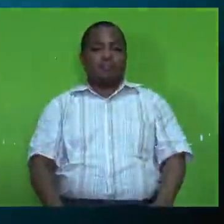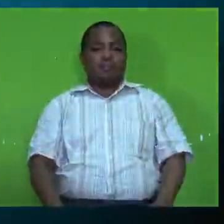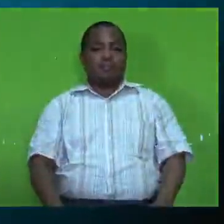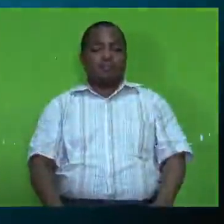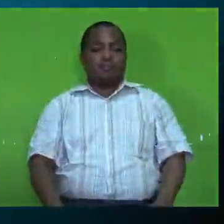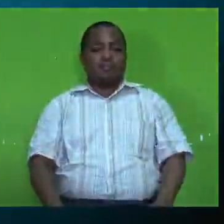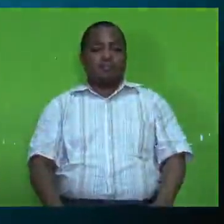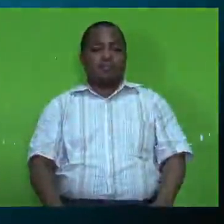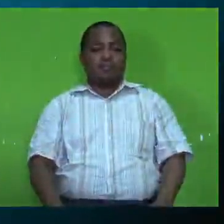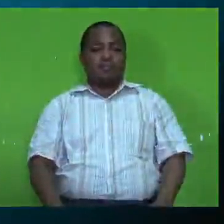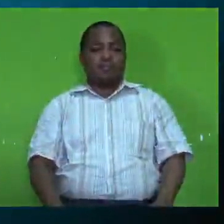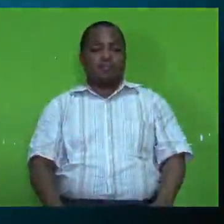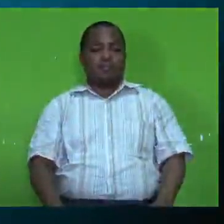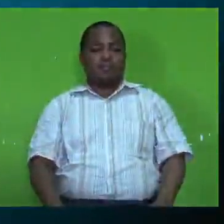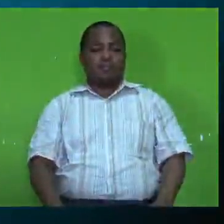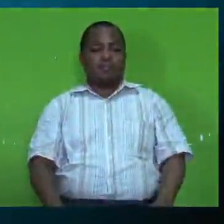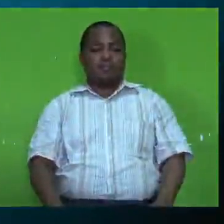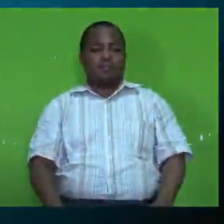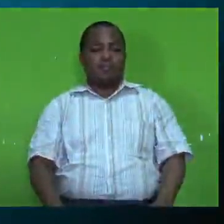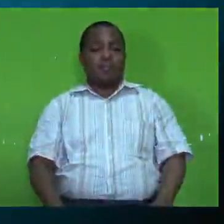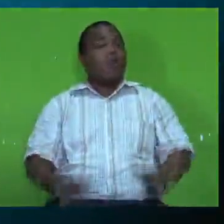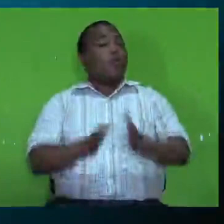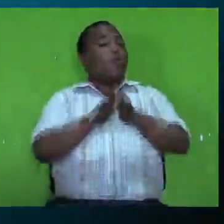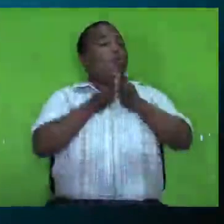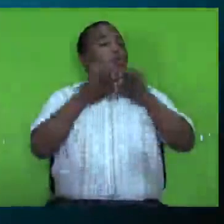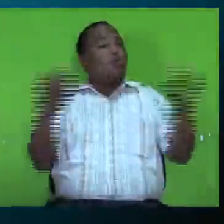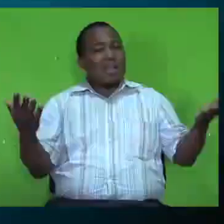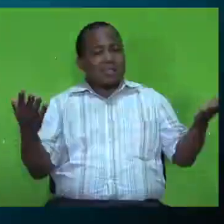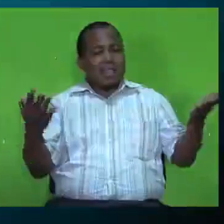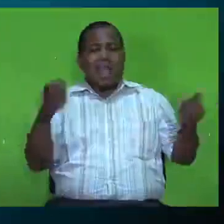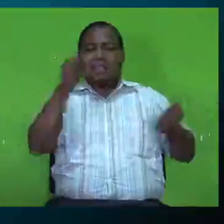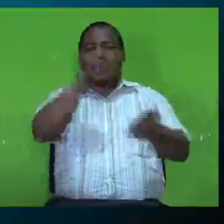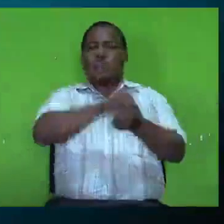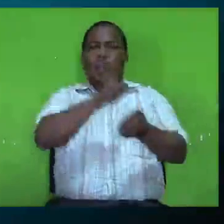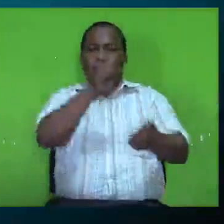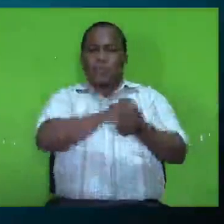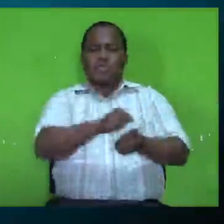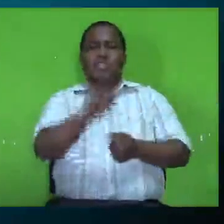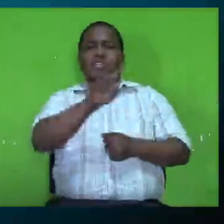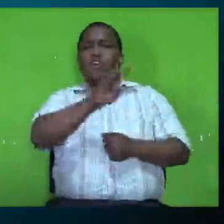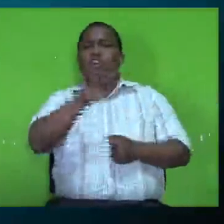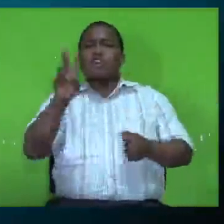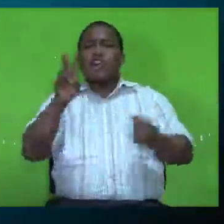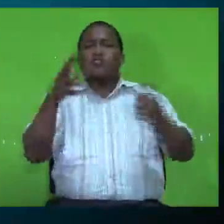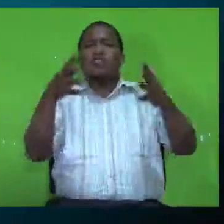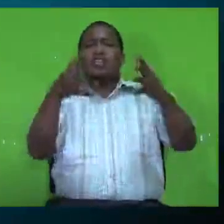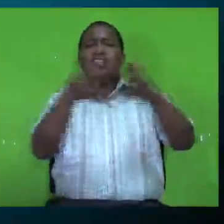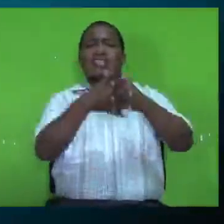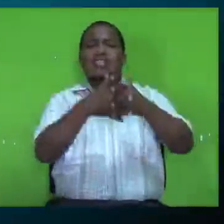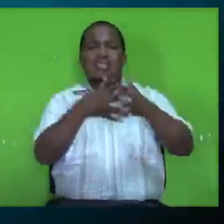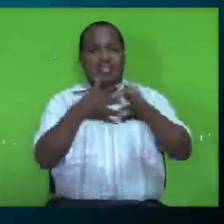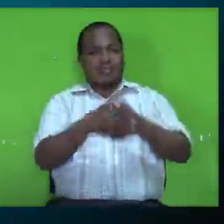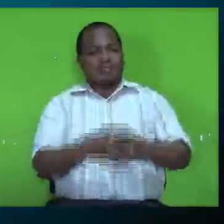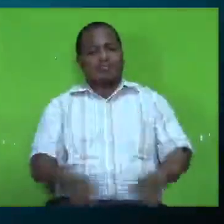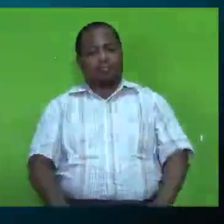My dears, what are the components of the vascular